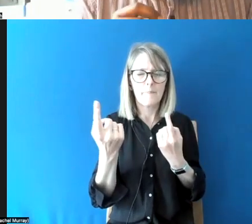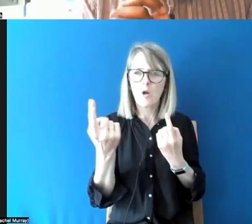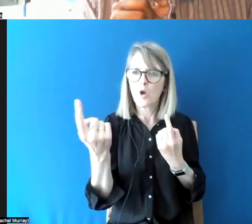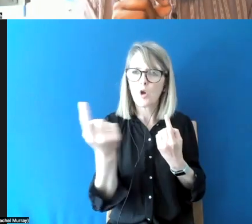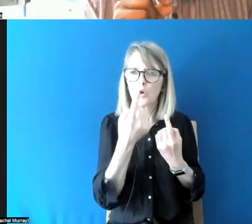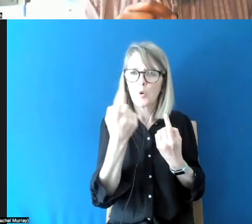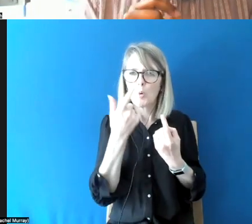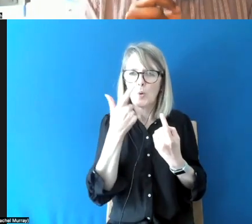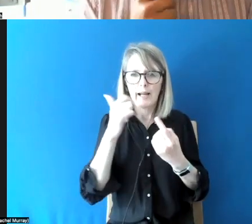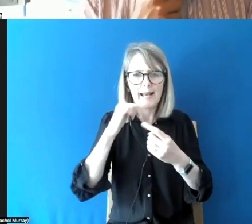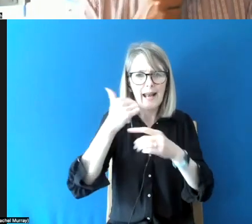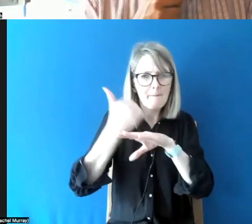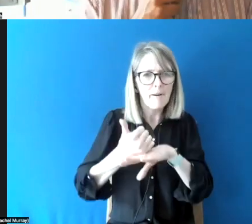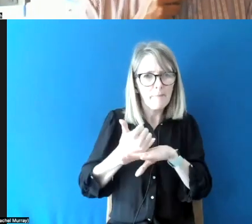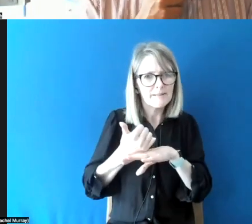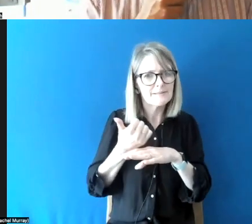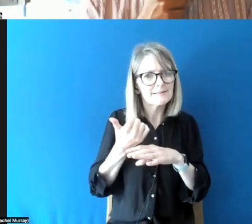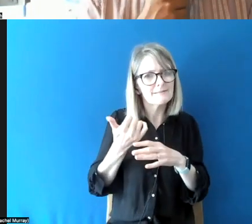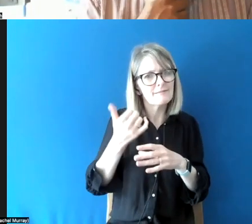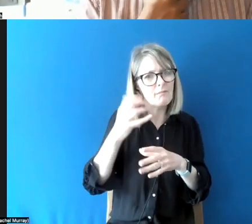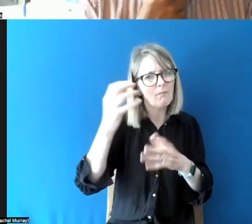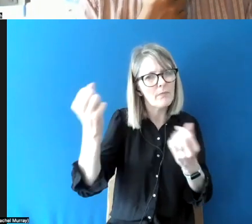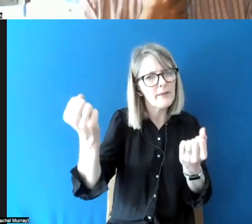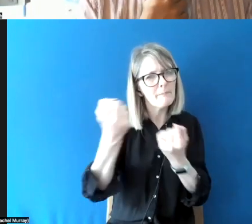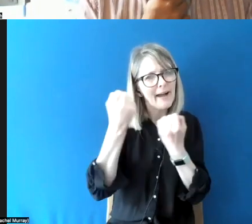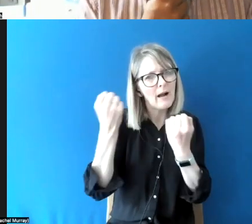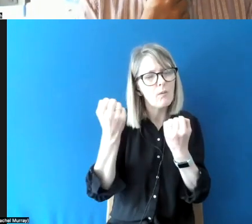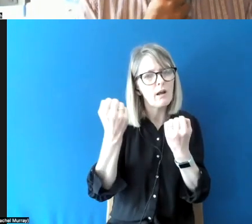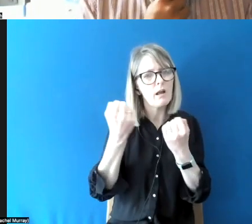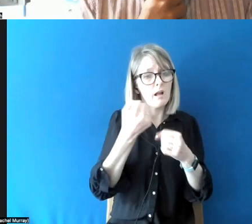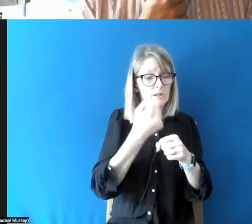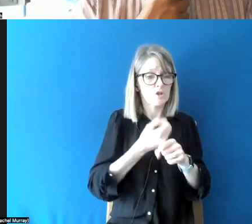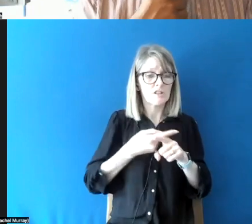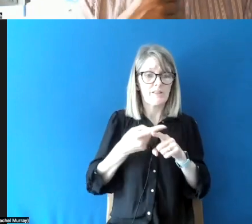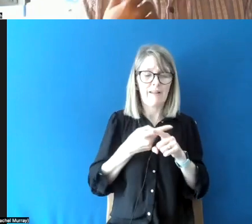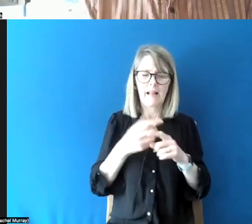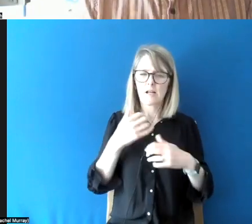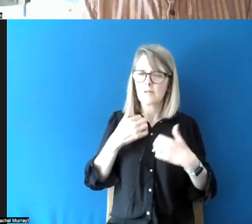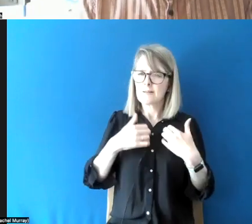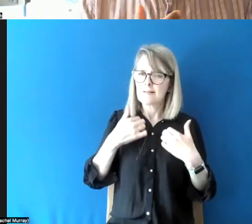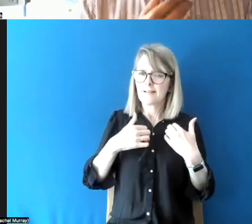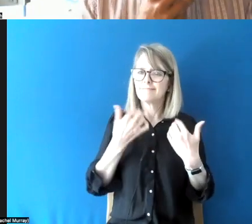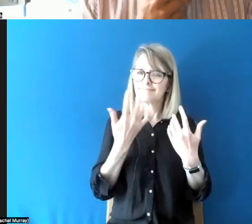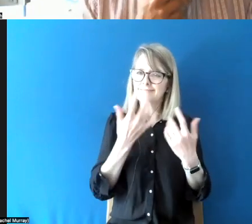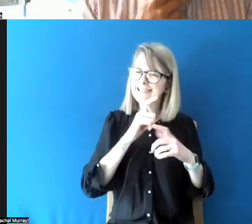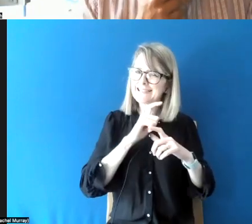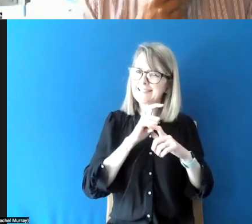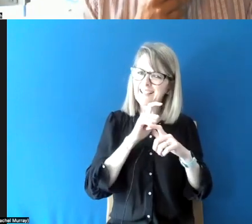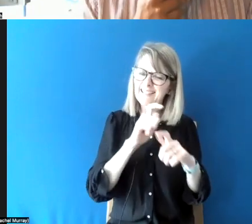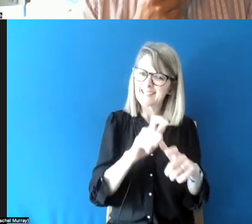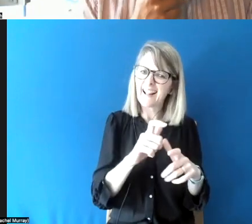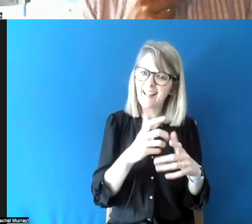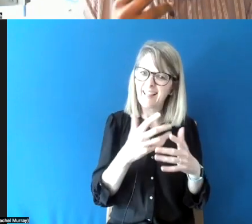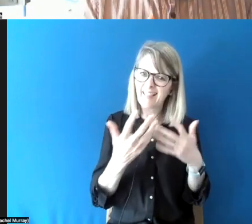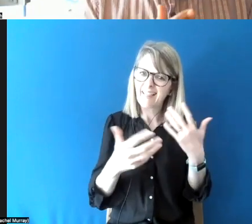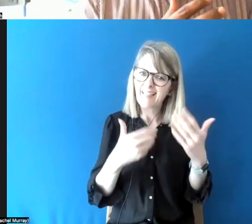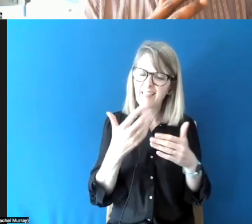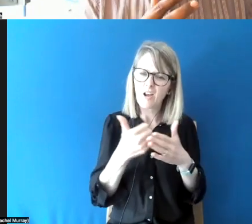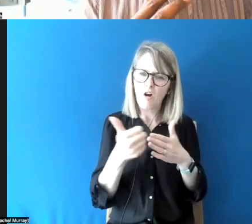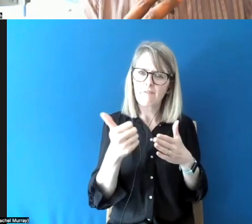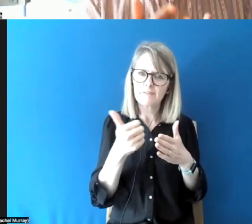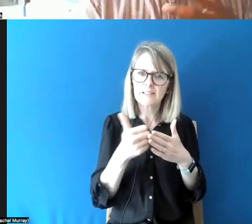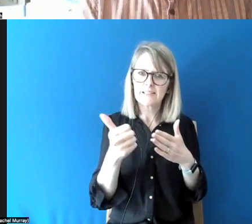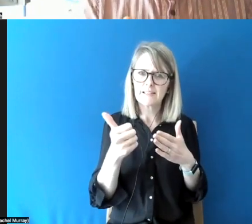implement it. And Church of England, very interestingly, very often is still in many ways